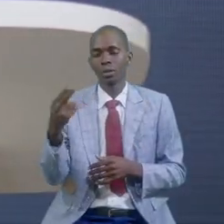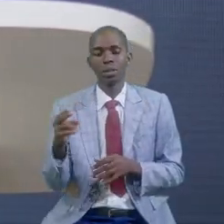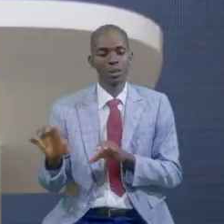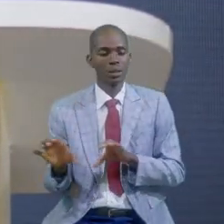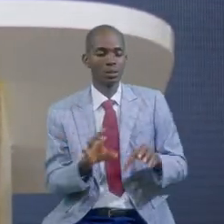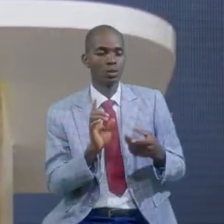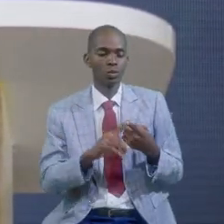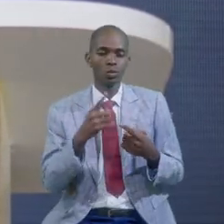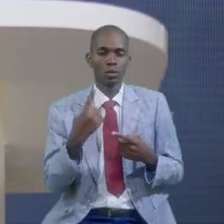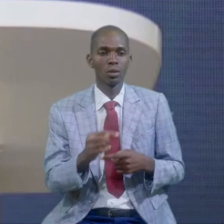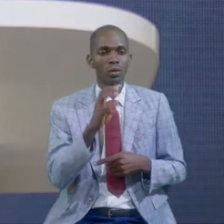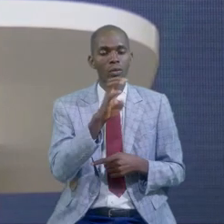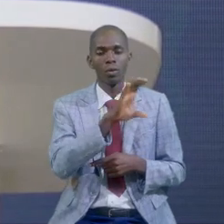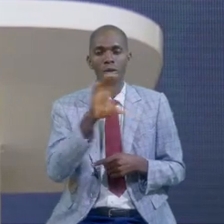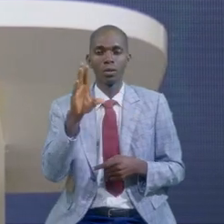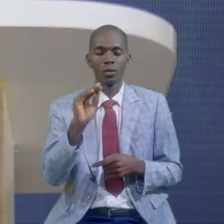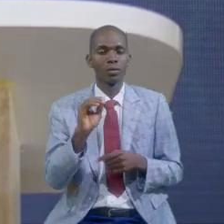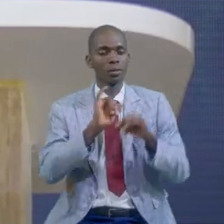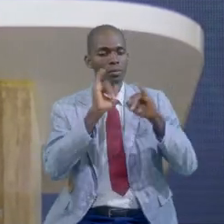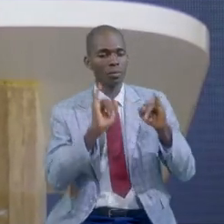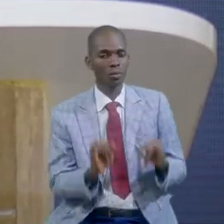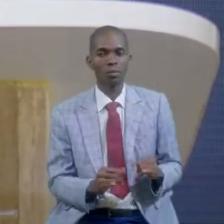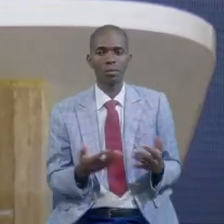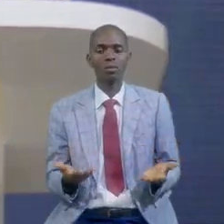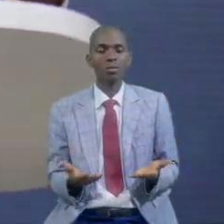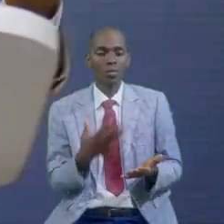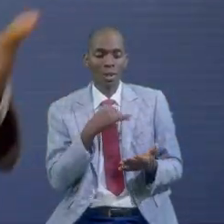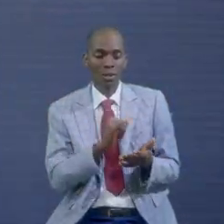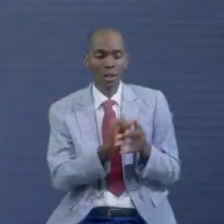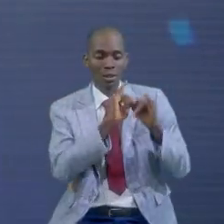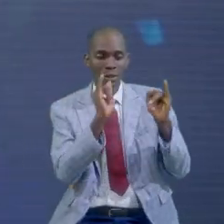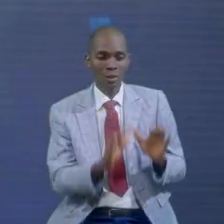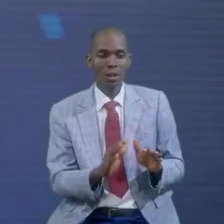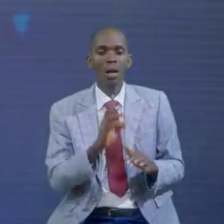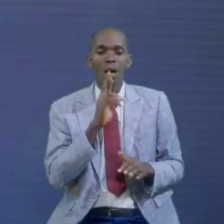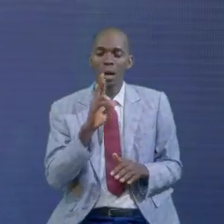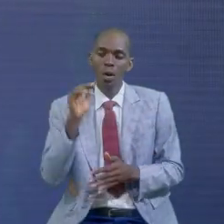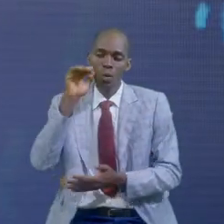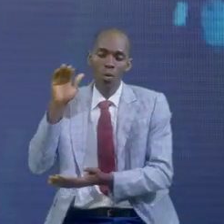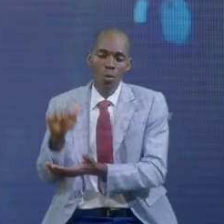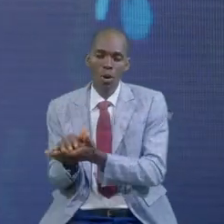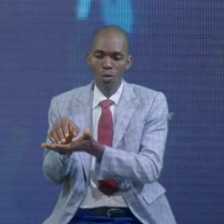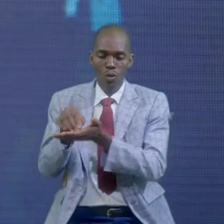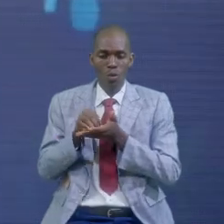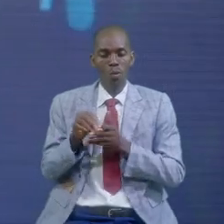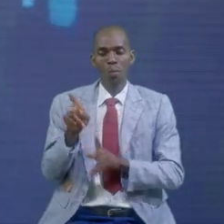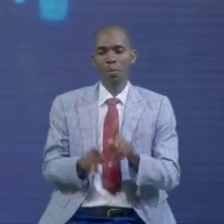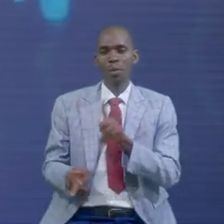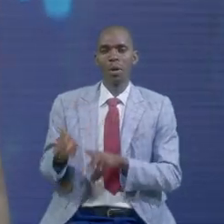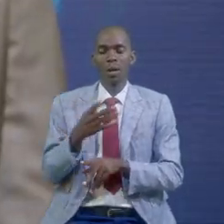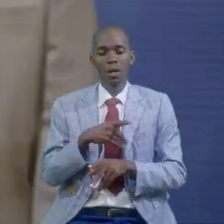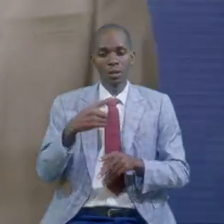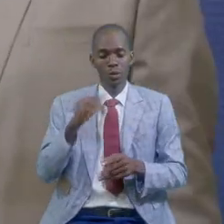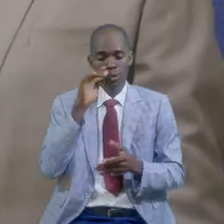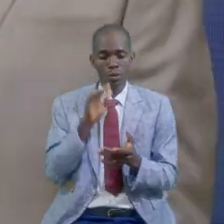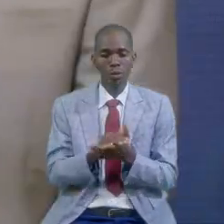of Baal, and those were her prophets. And so Jezebel sent back and said,